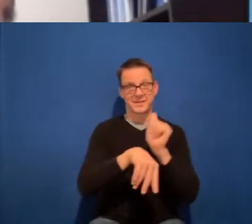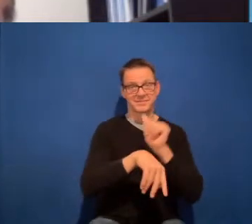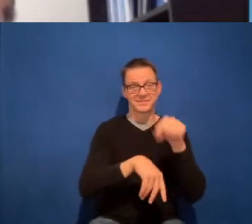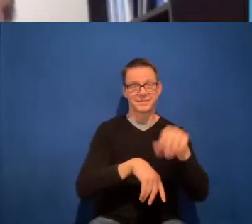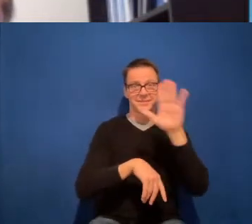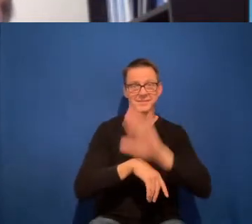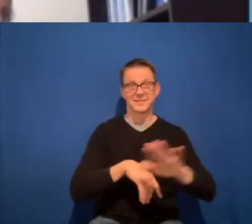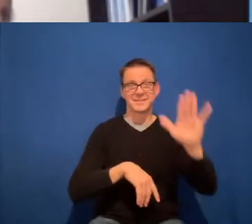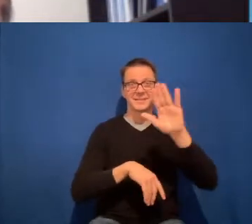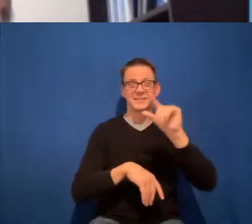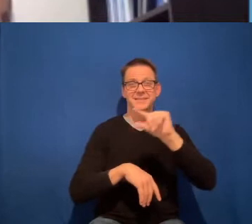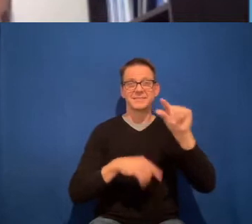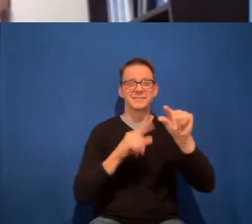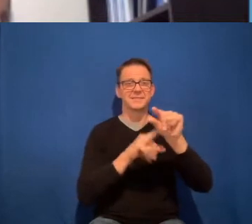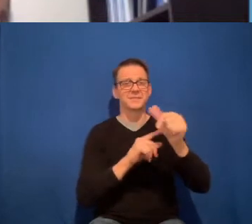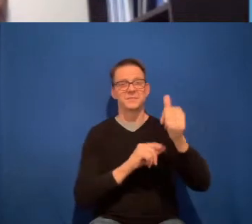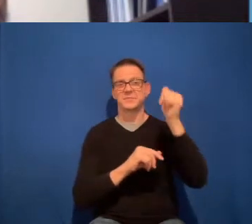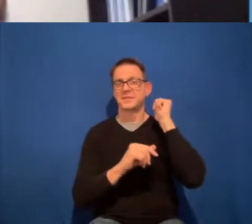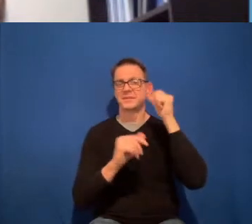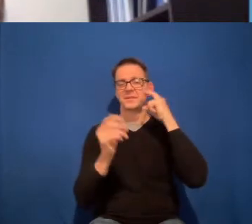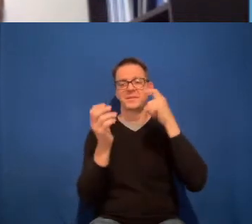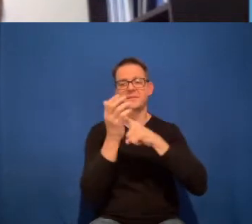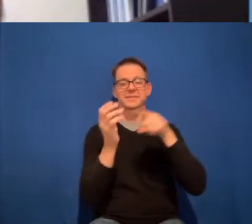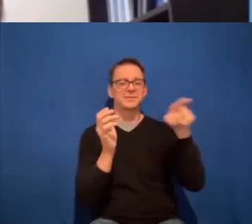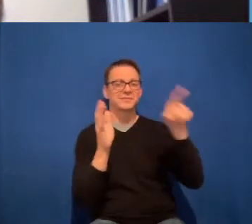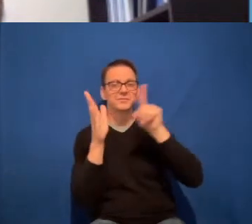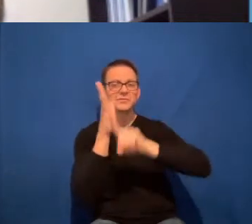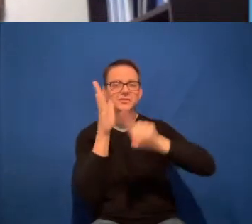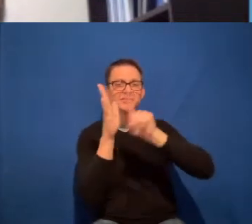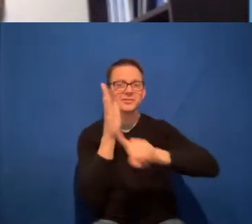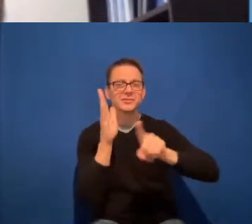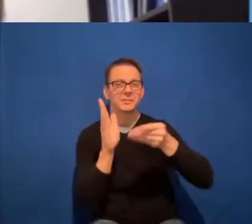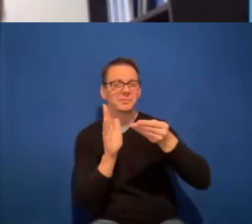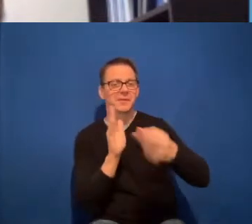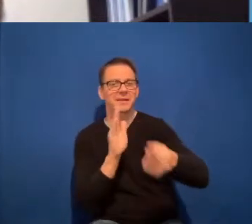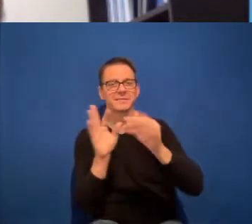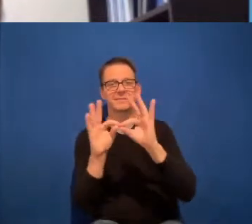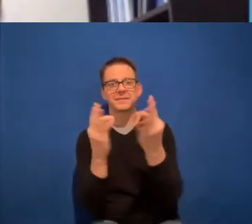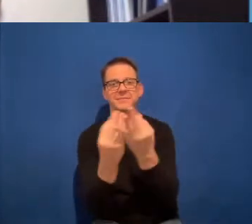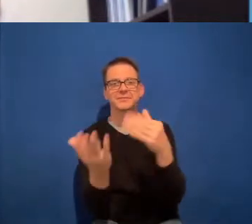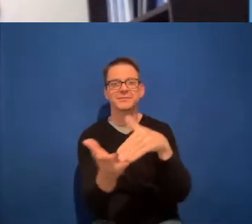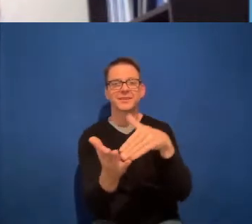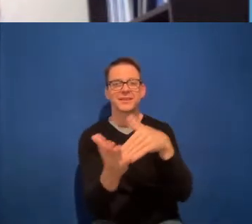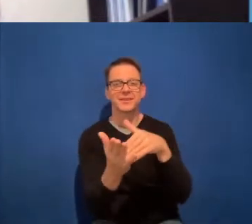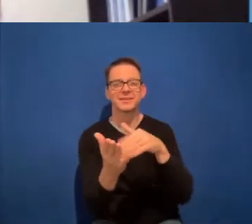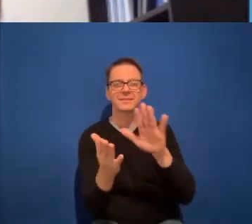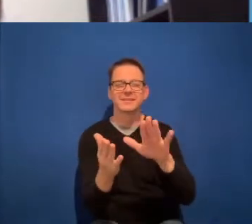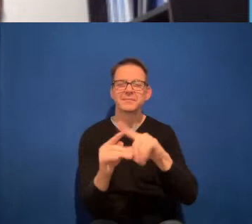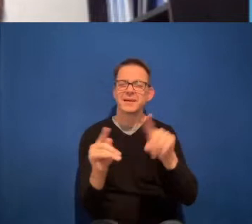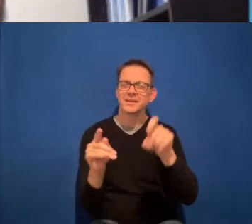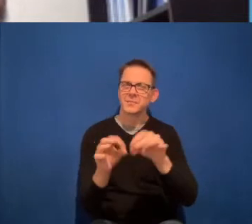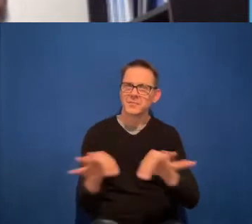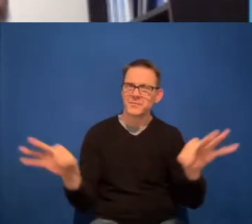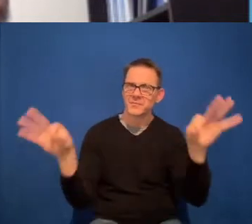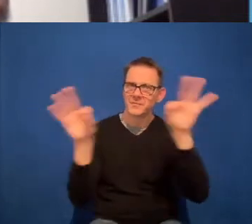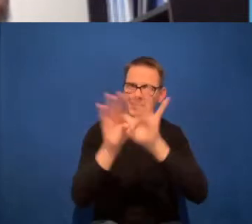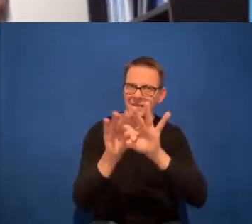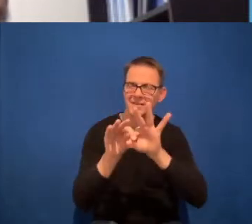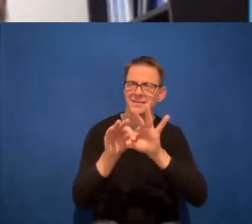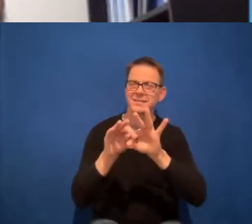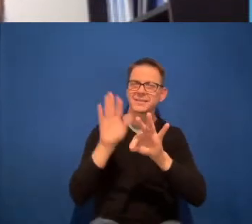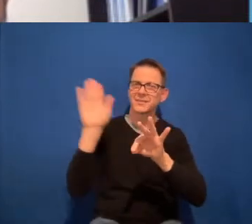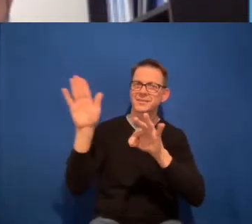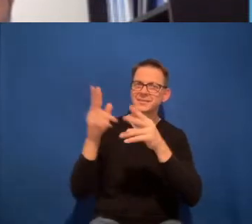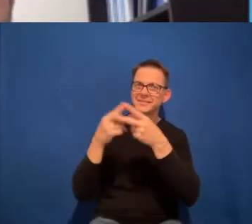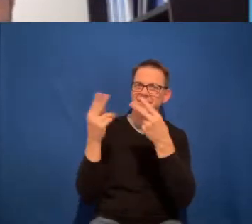that they have, that shows that complex care by family docs is not only worthwhile, but it saves them money. And yet the government seems to be making financial